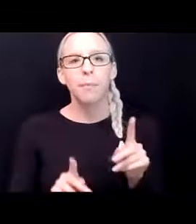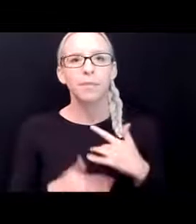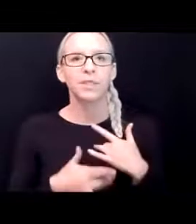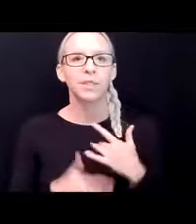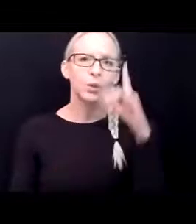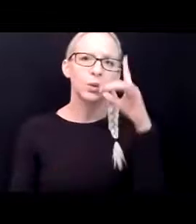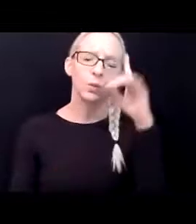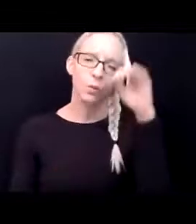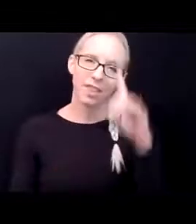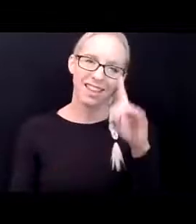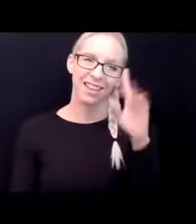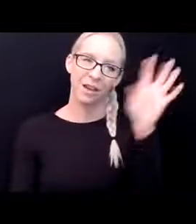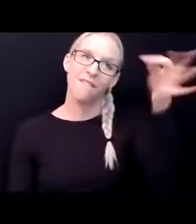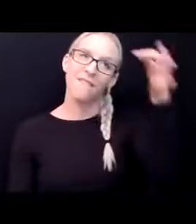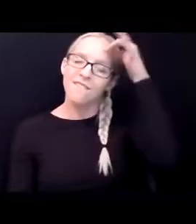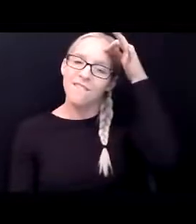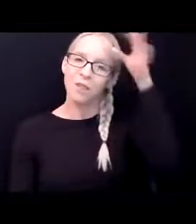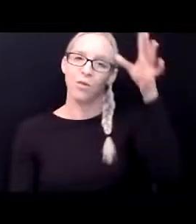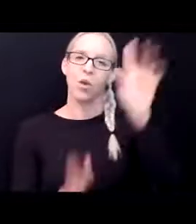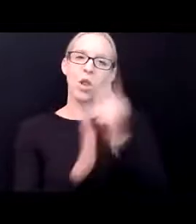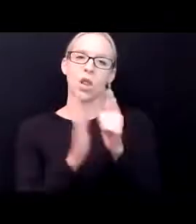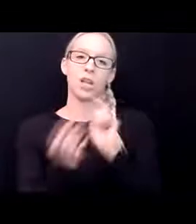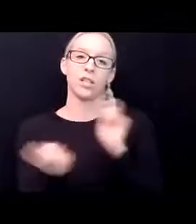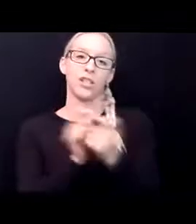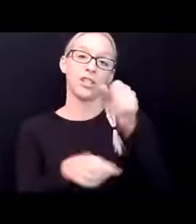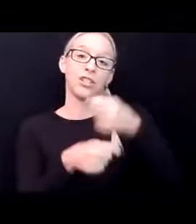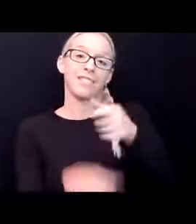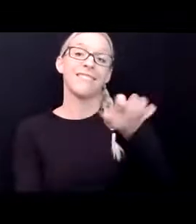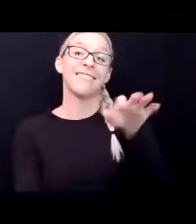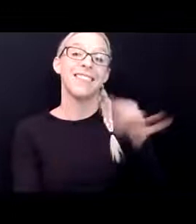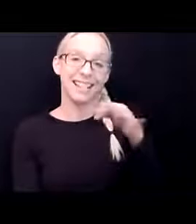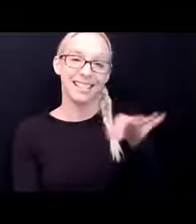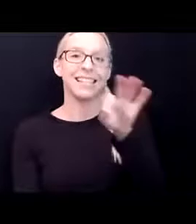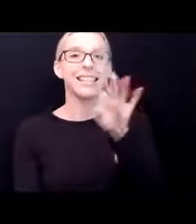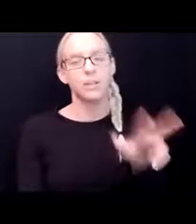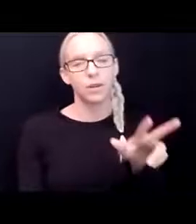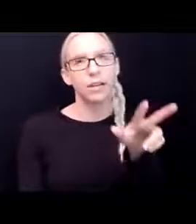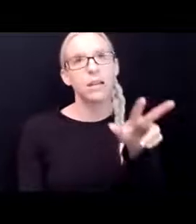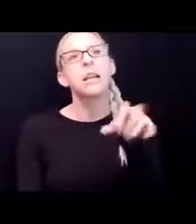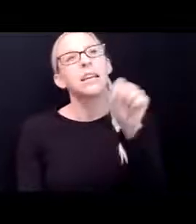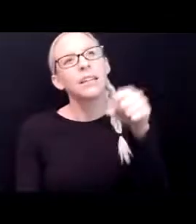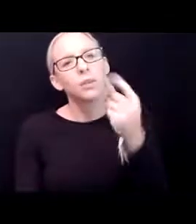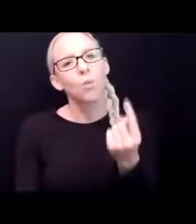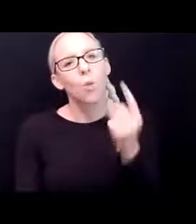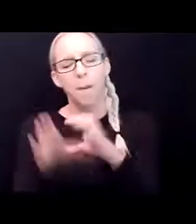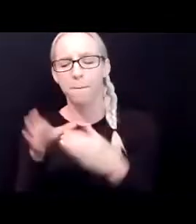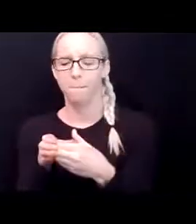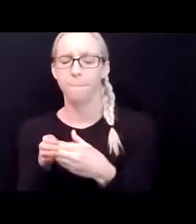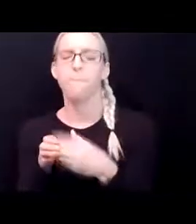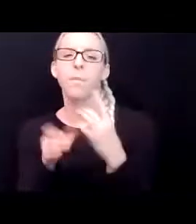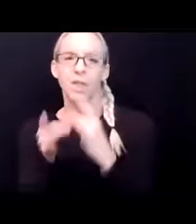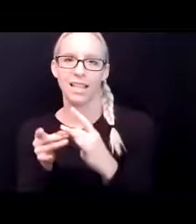law changed in 1993. Well, that brought us one category of special needs trusts, but they've